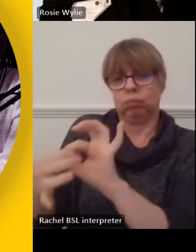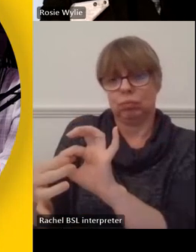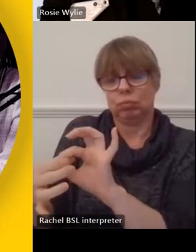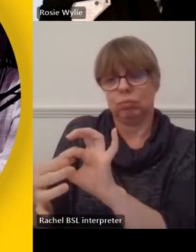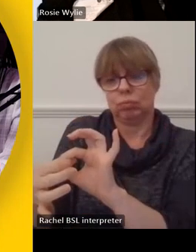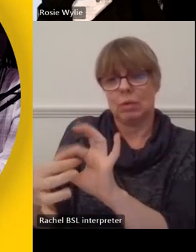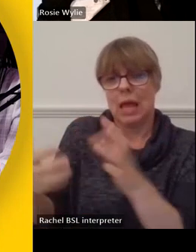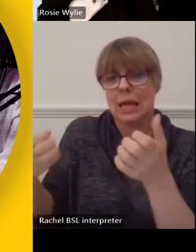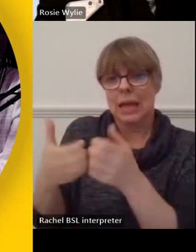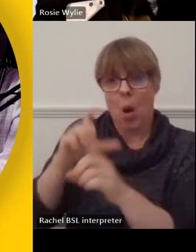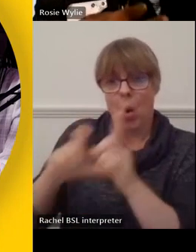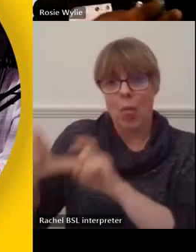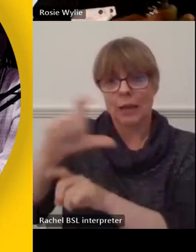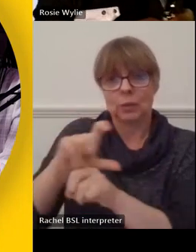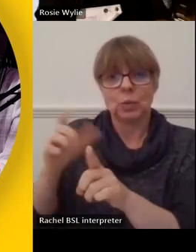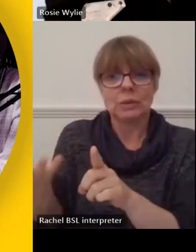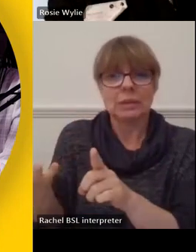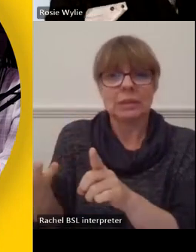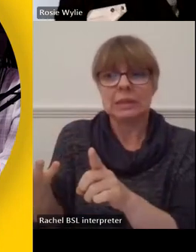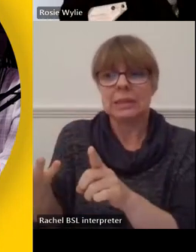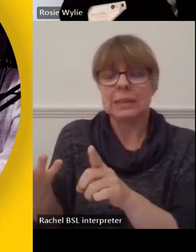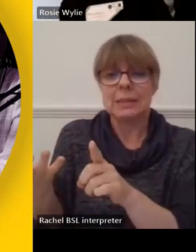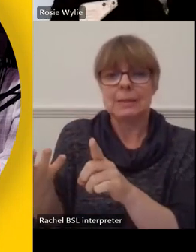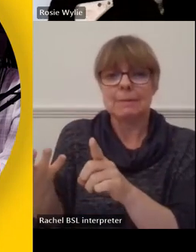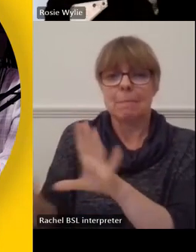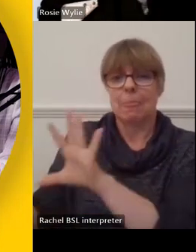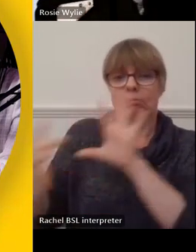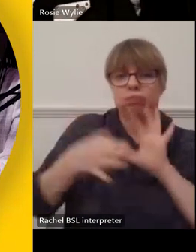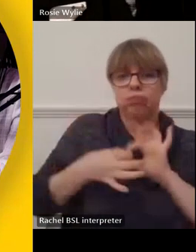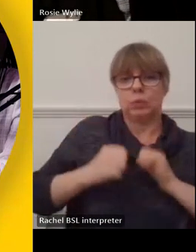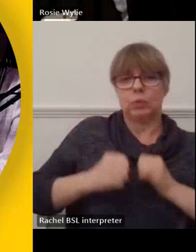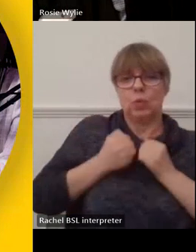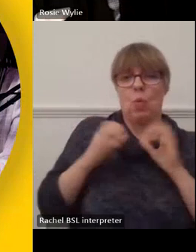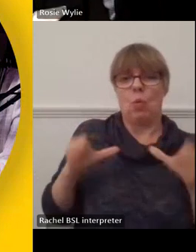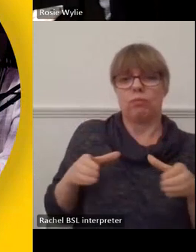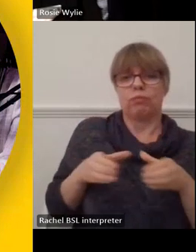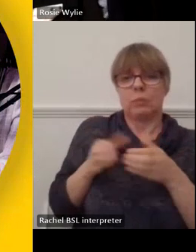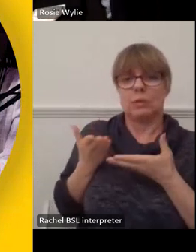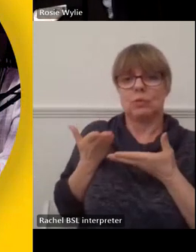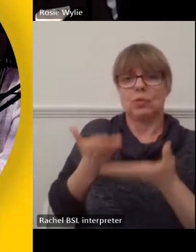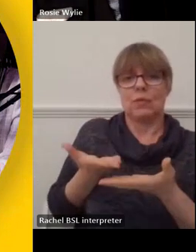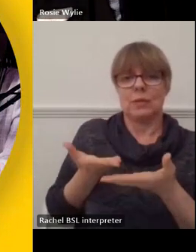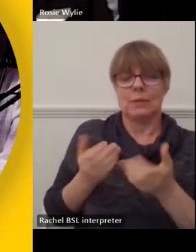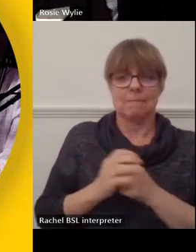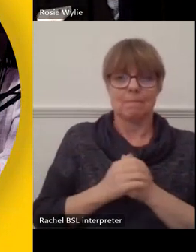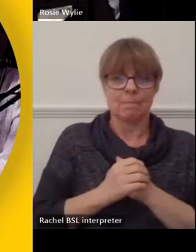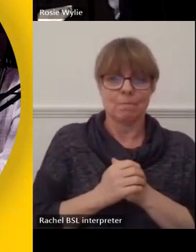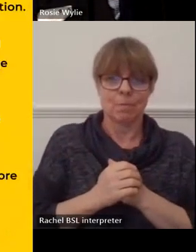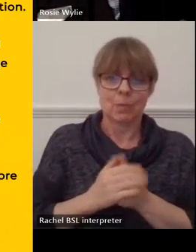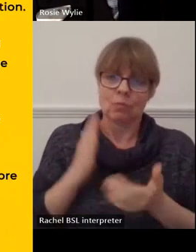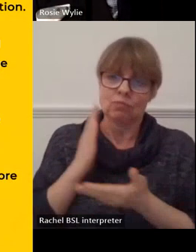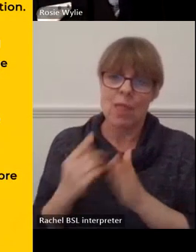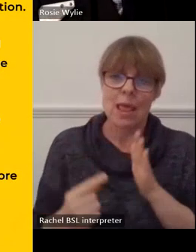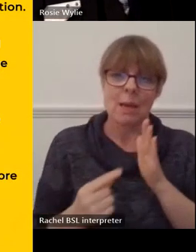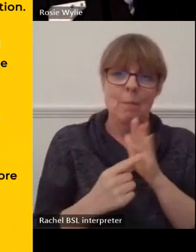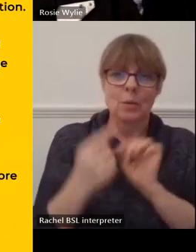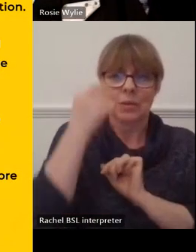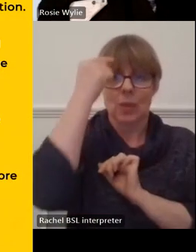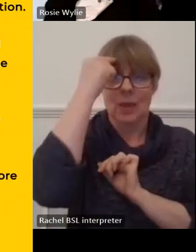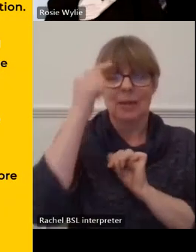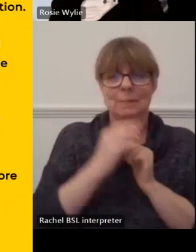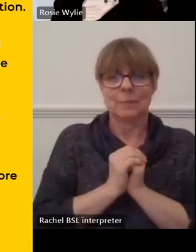would that community that engage with your services? So it's very important to consider that